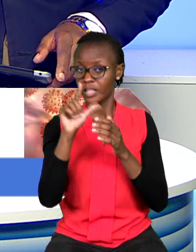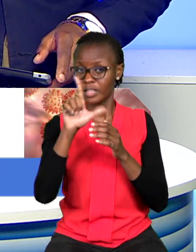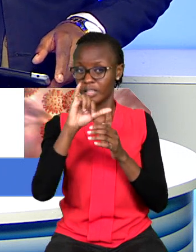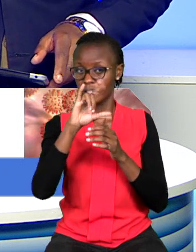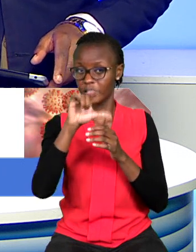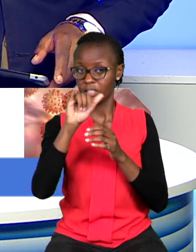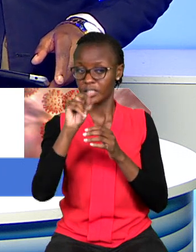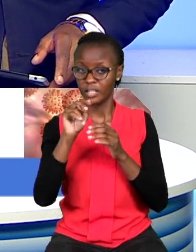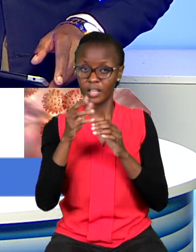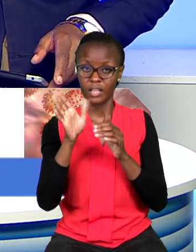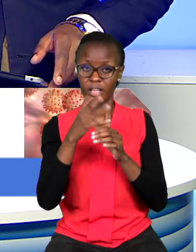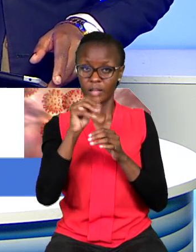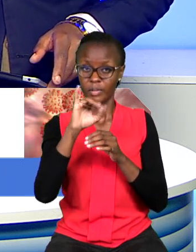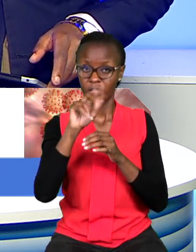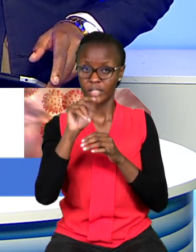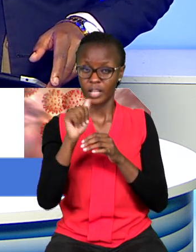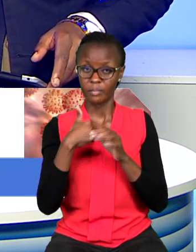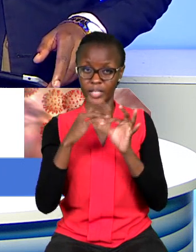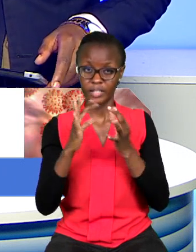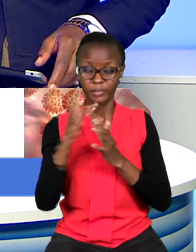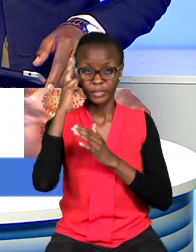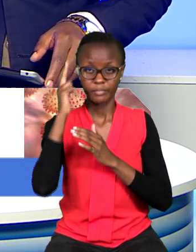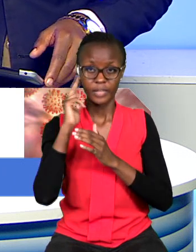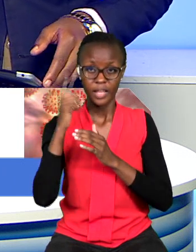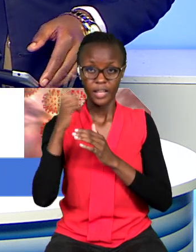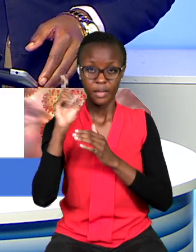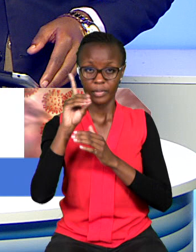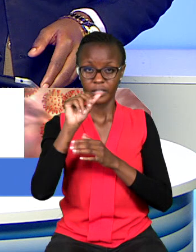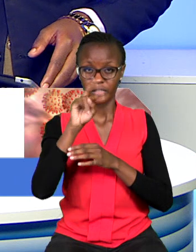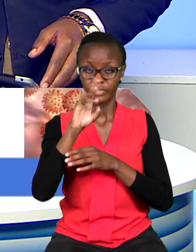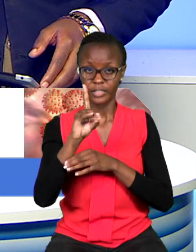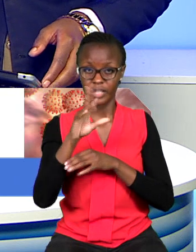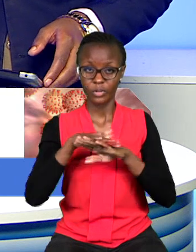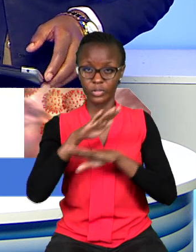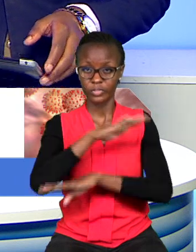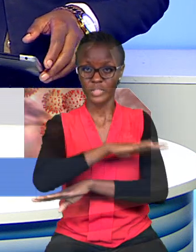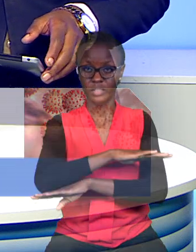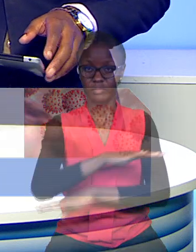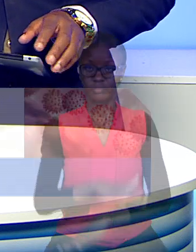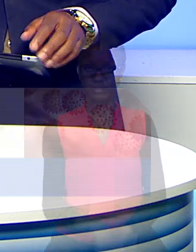the sign language interpreter Tracy Dokers, and I, David Kagina. Enjoy your evening.